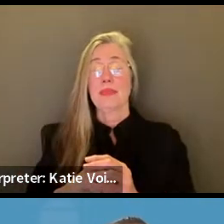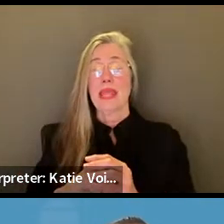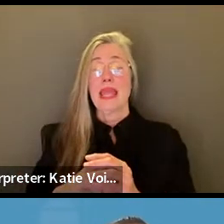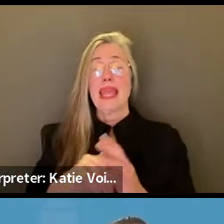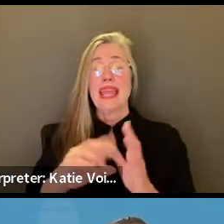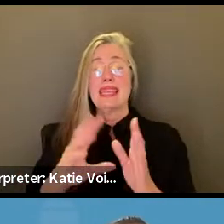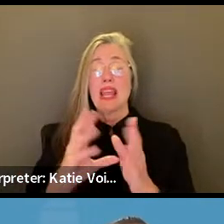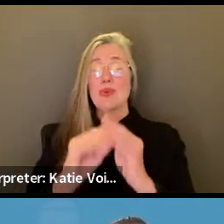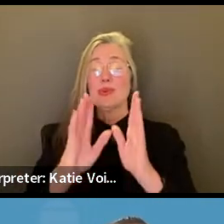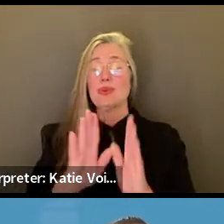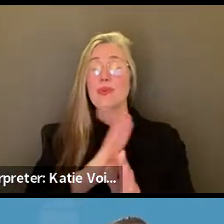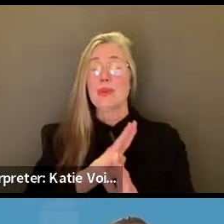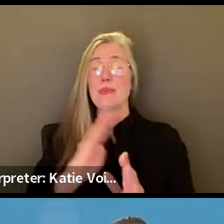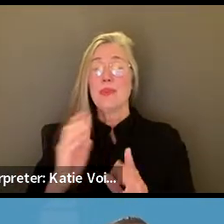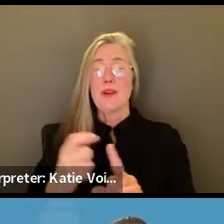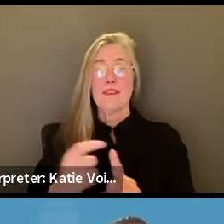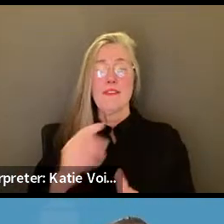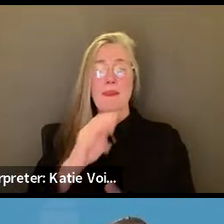Suresh.